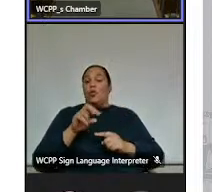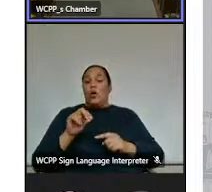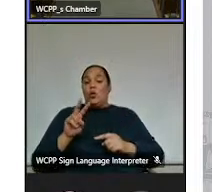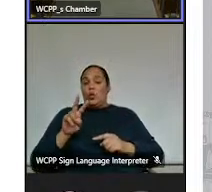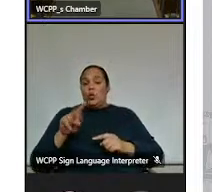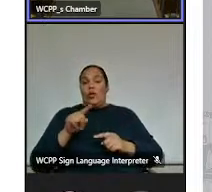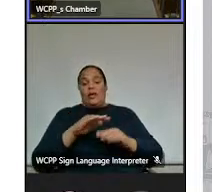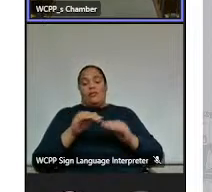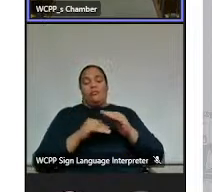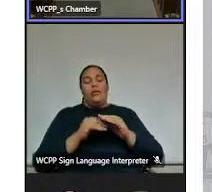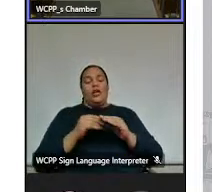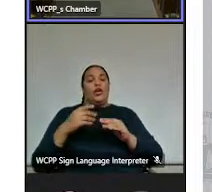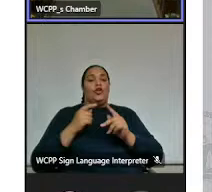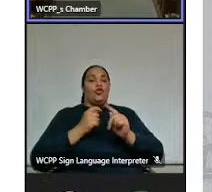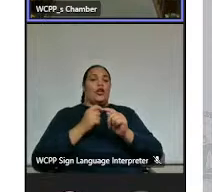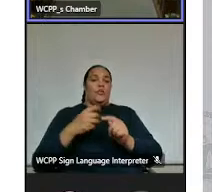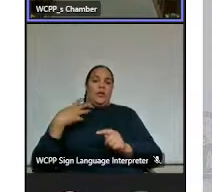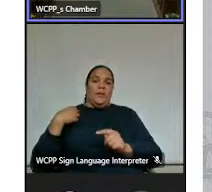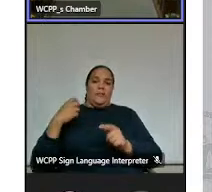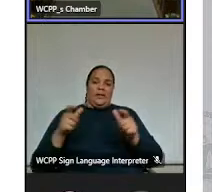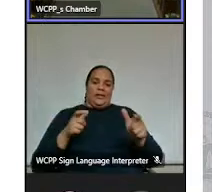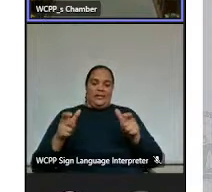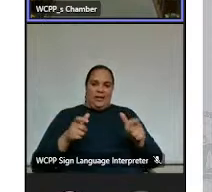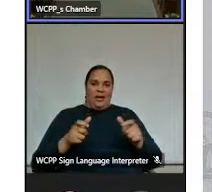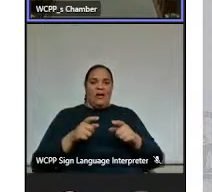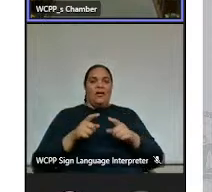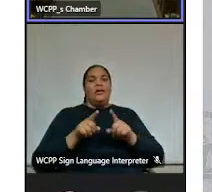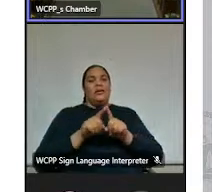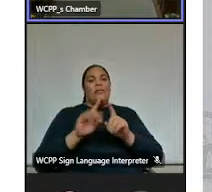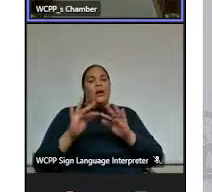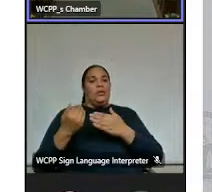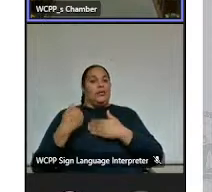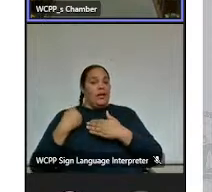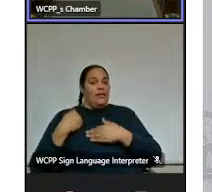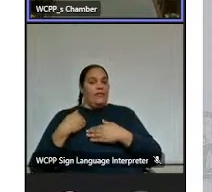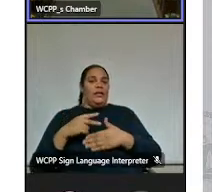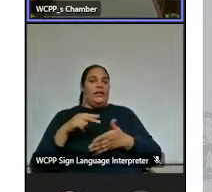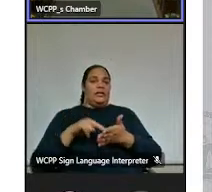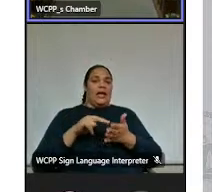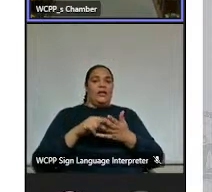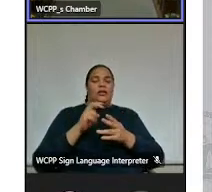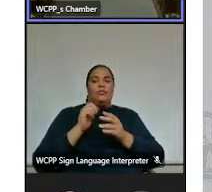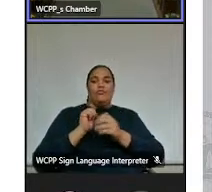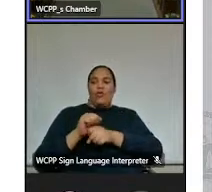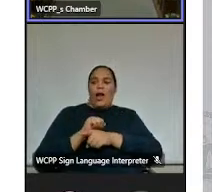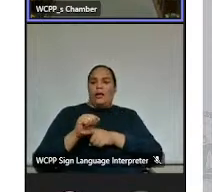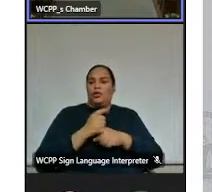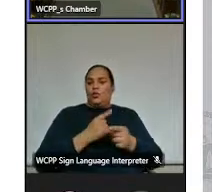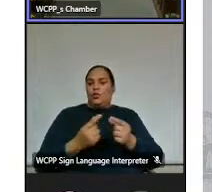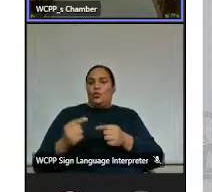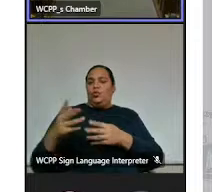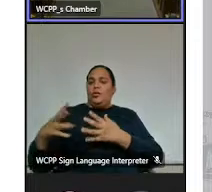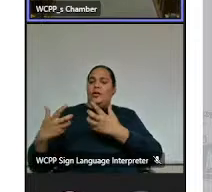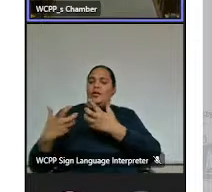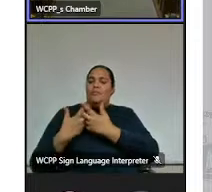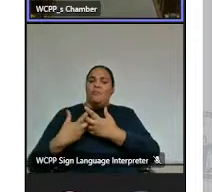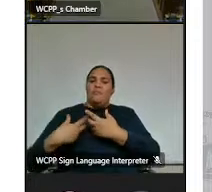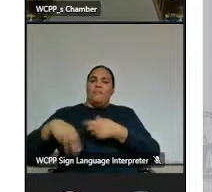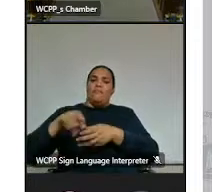under Transport Ministry, which regulates safety standards and practices for rail services.